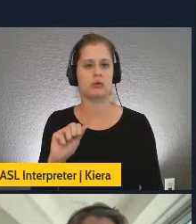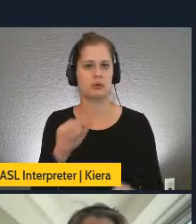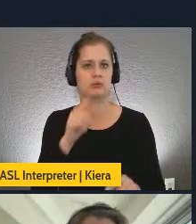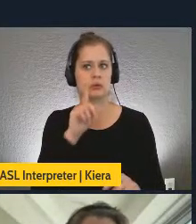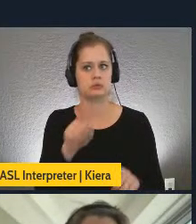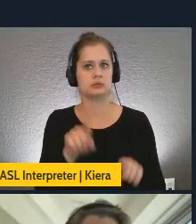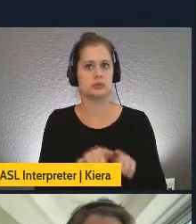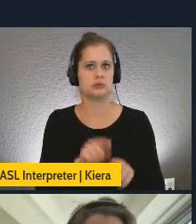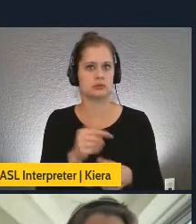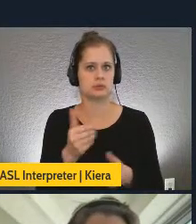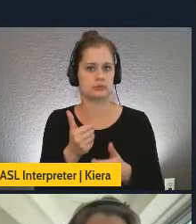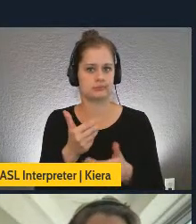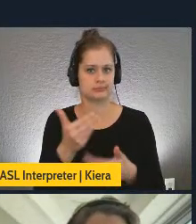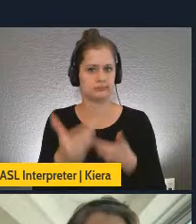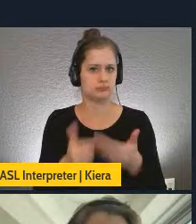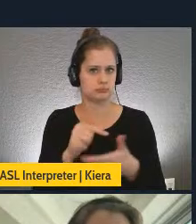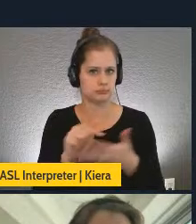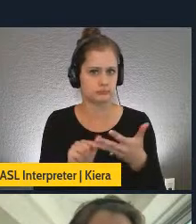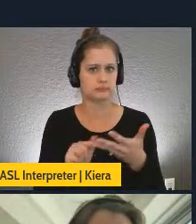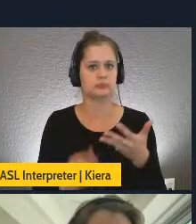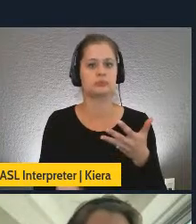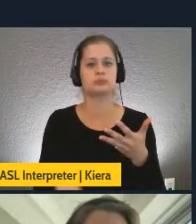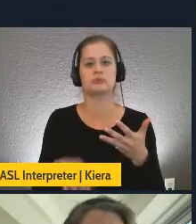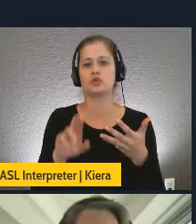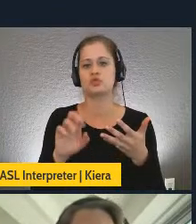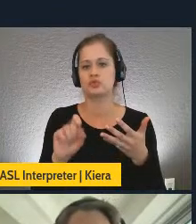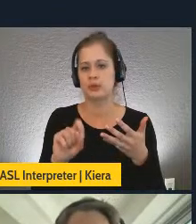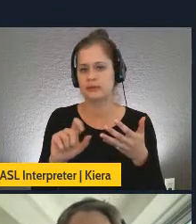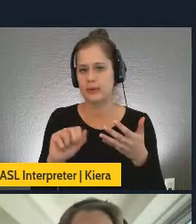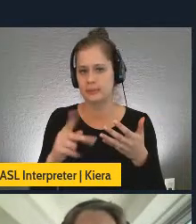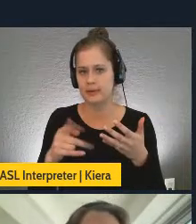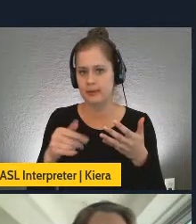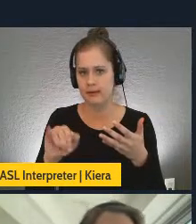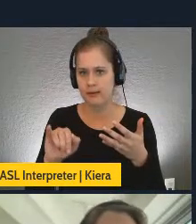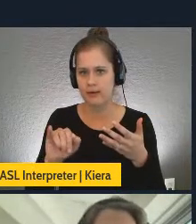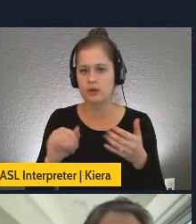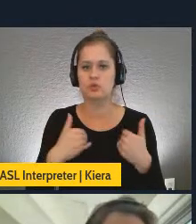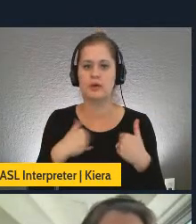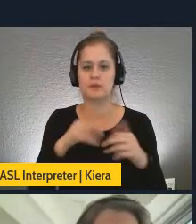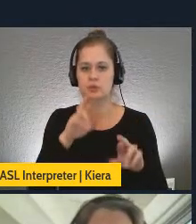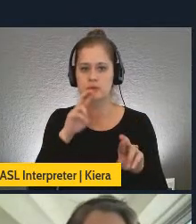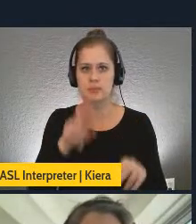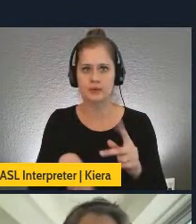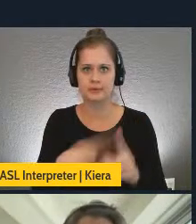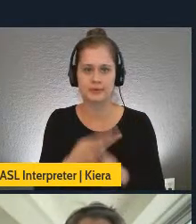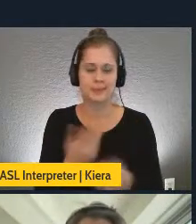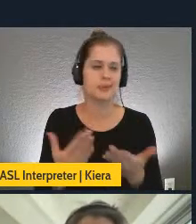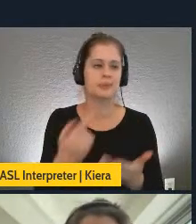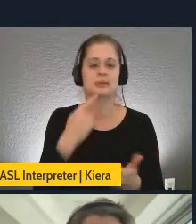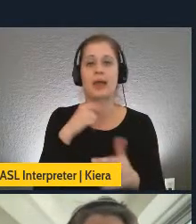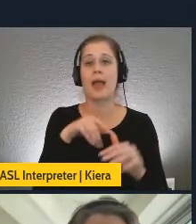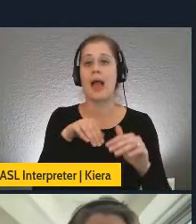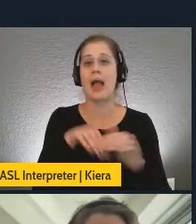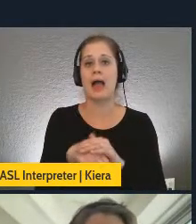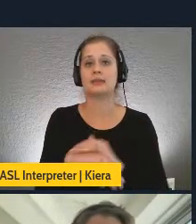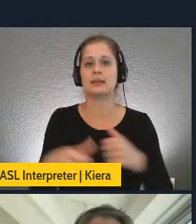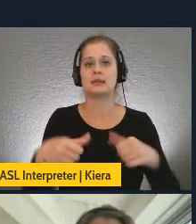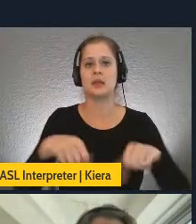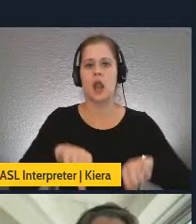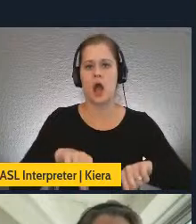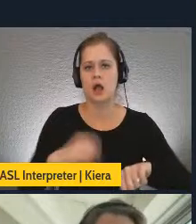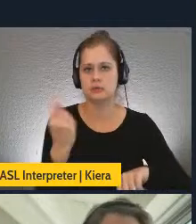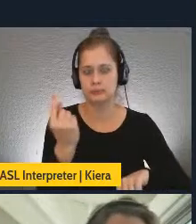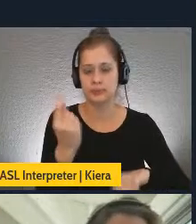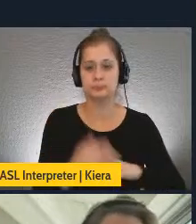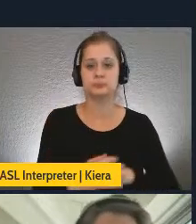So it's got like, you pass in your REST API, the response type, which could be something like access denied or something like that. You then